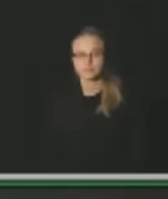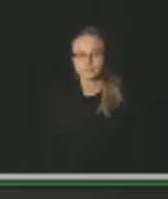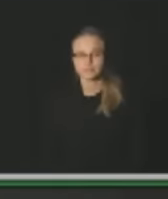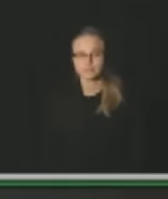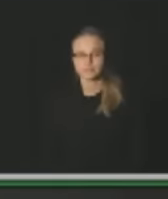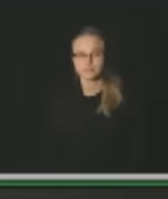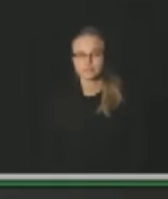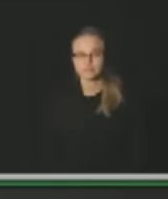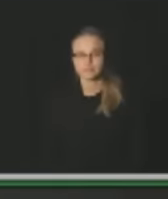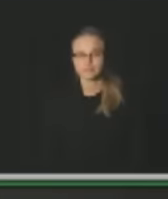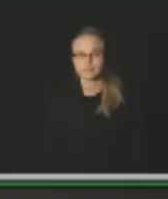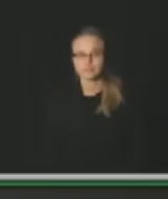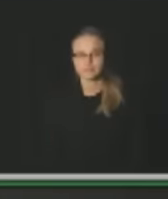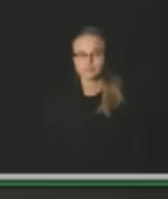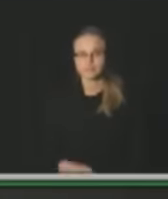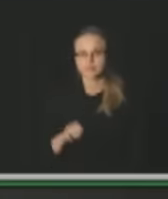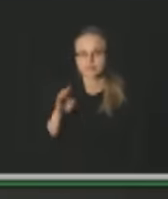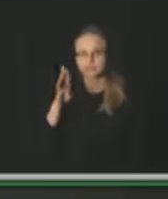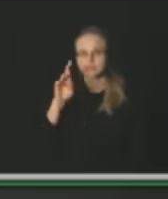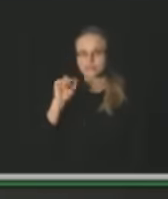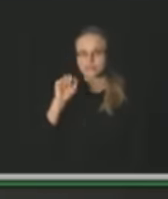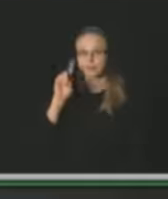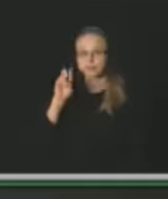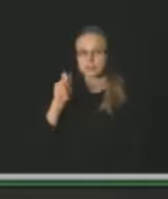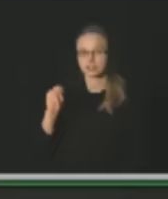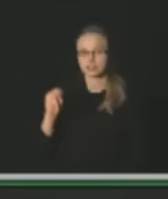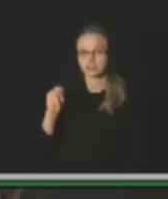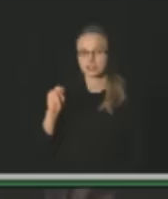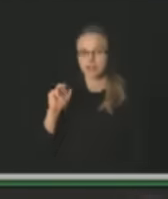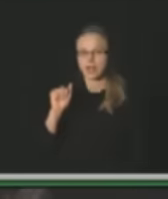Alvarez, okay. Brandon Alvarez.